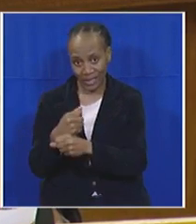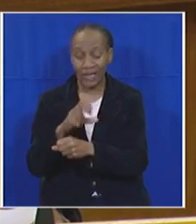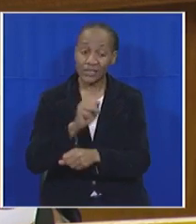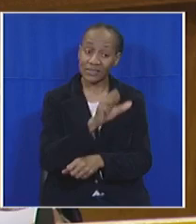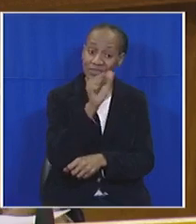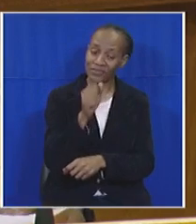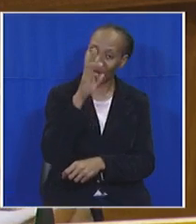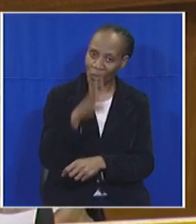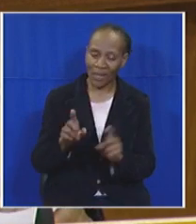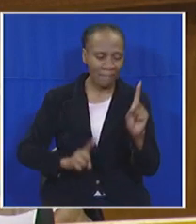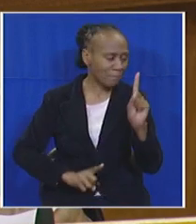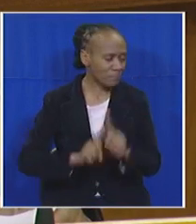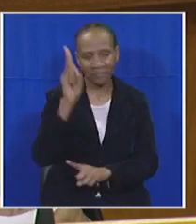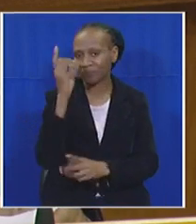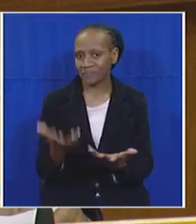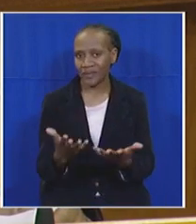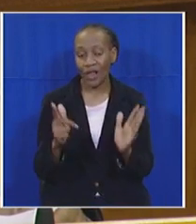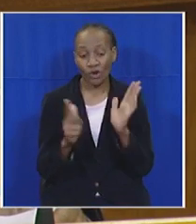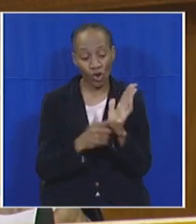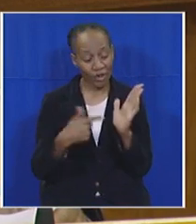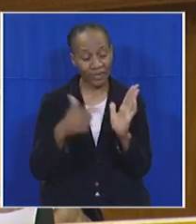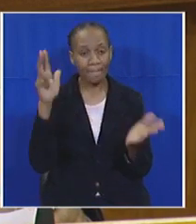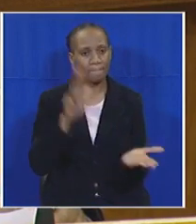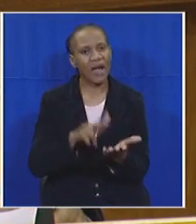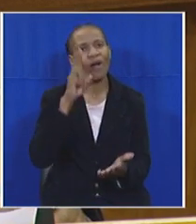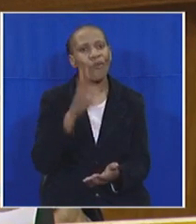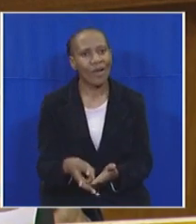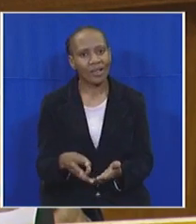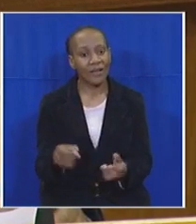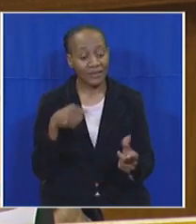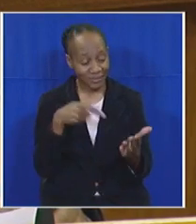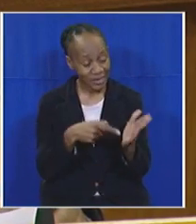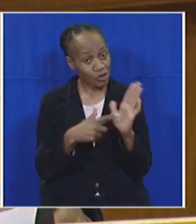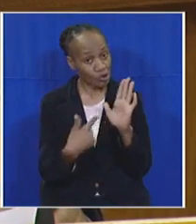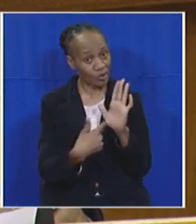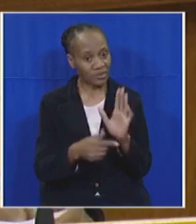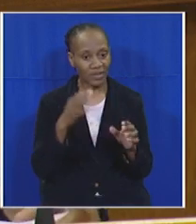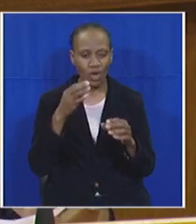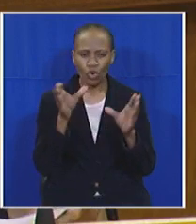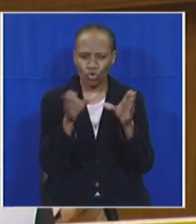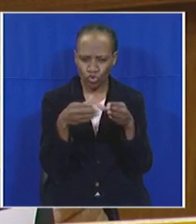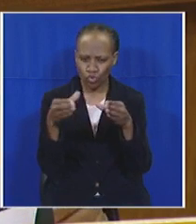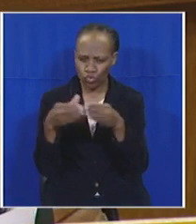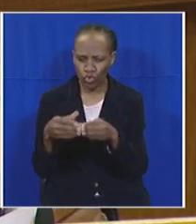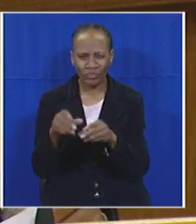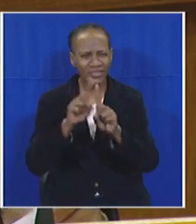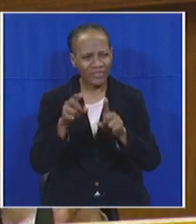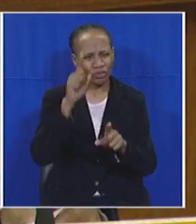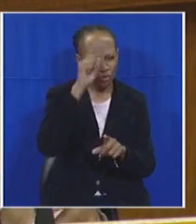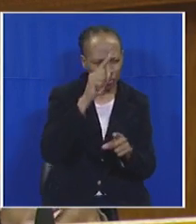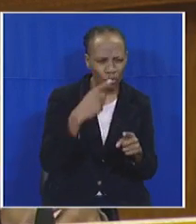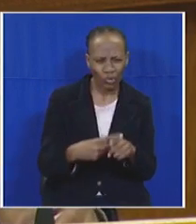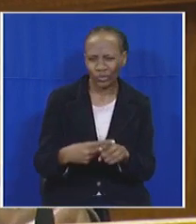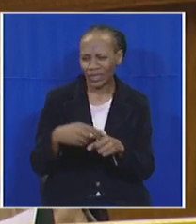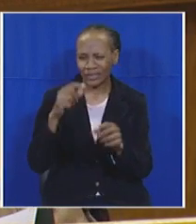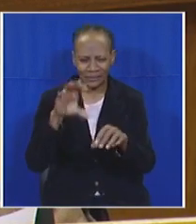Africa will have passed through the legislation that seeks to recognize all groups, the Khoisan, AmaZulu, AmaXhosa,